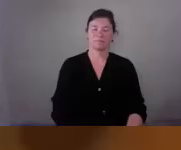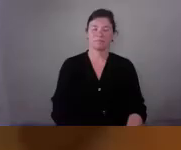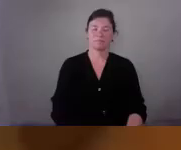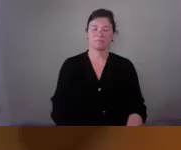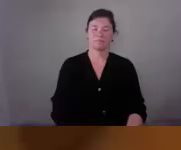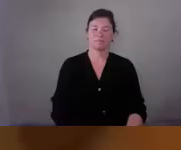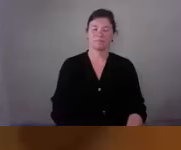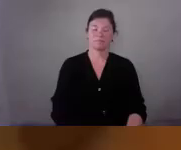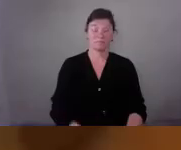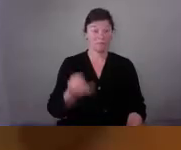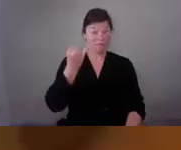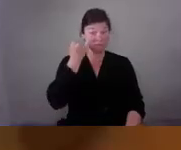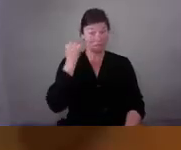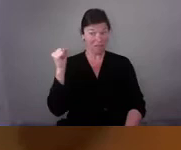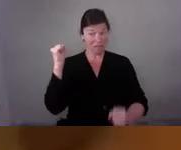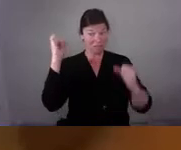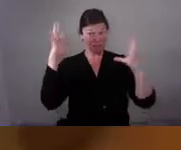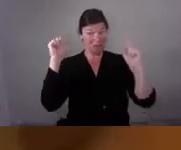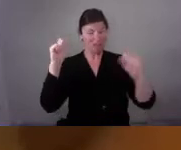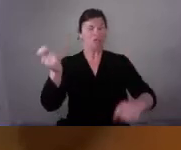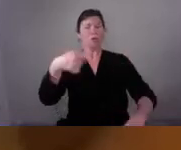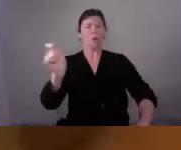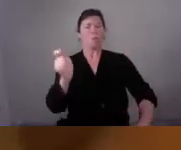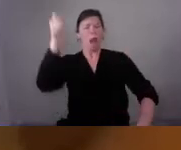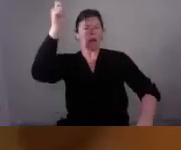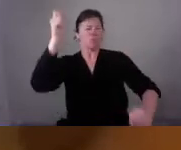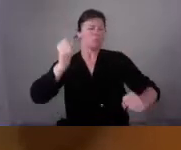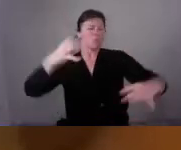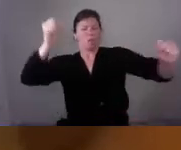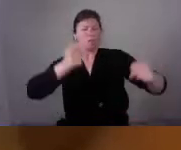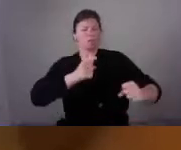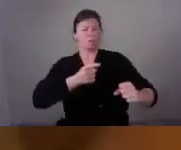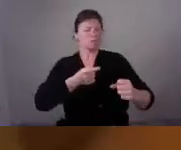Had a magic word I would wish for.